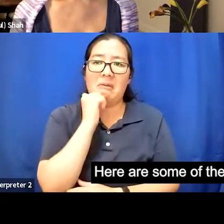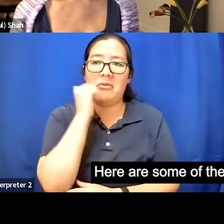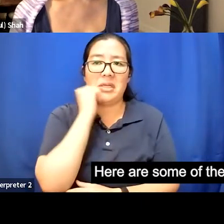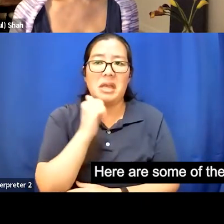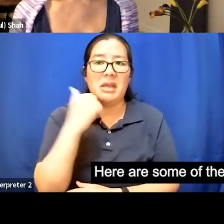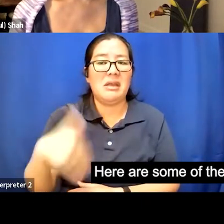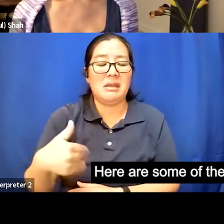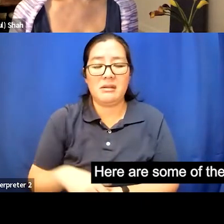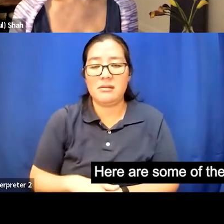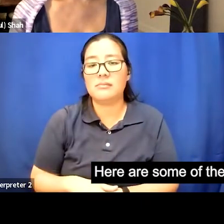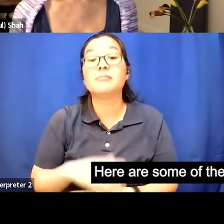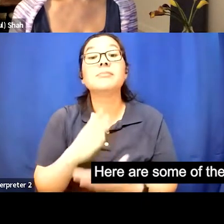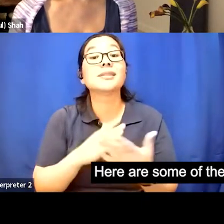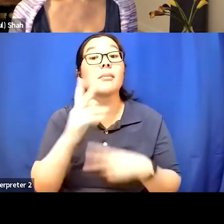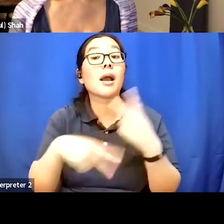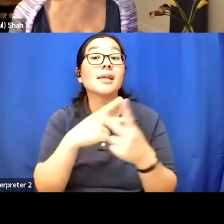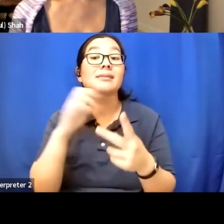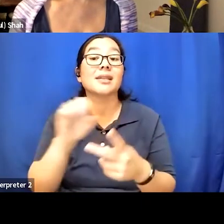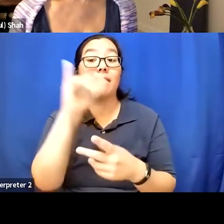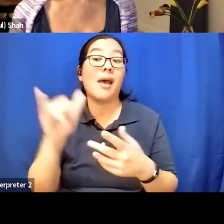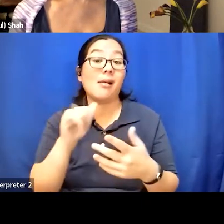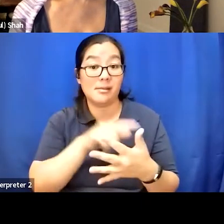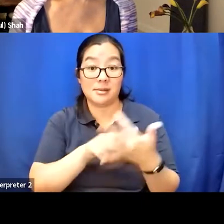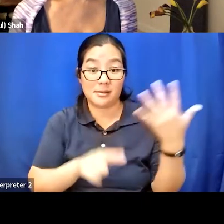Here are some of the types of emails I receive.